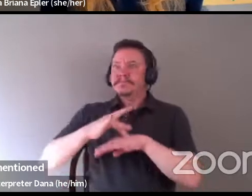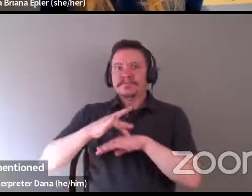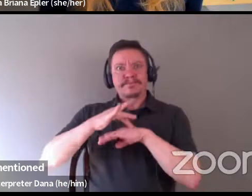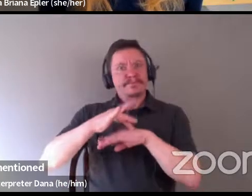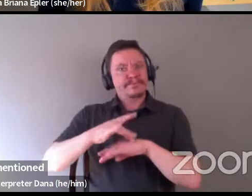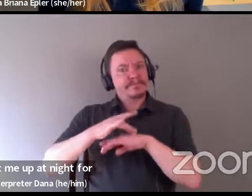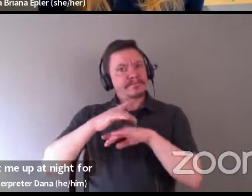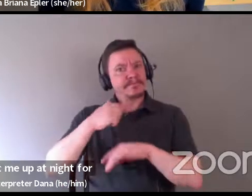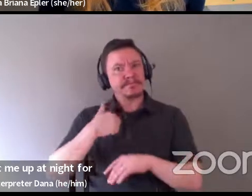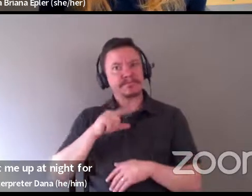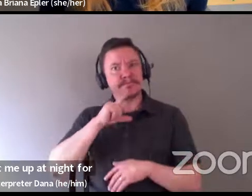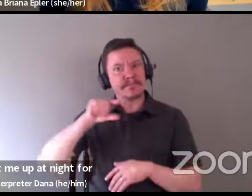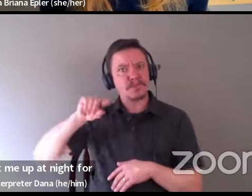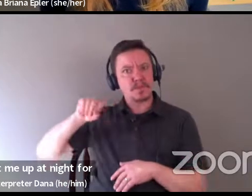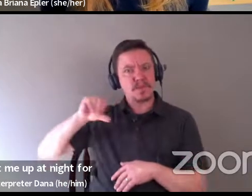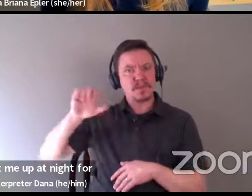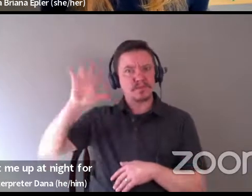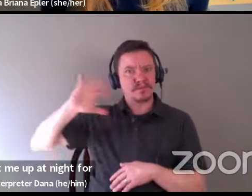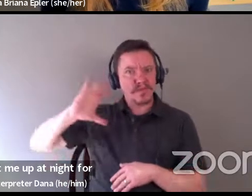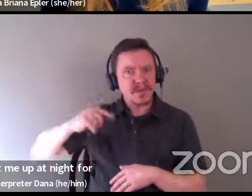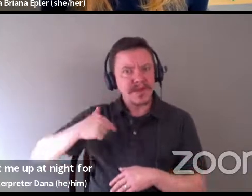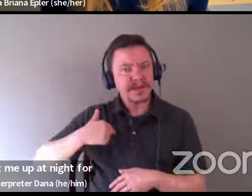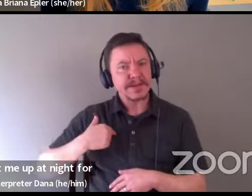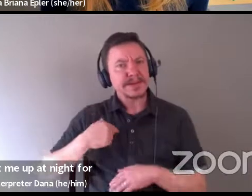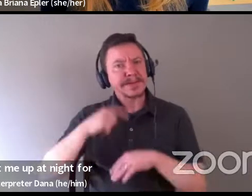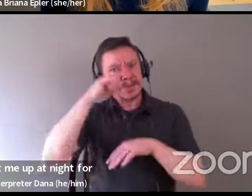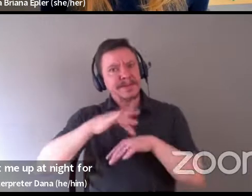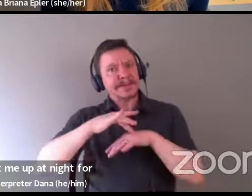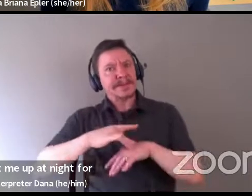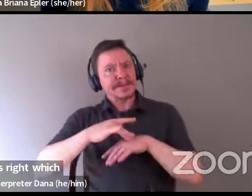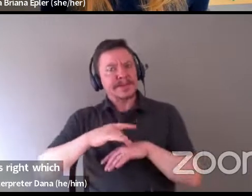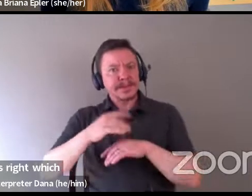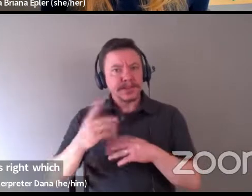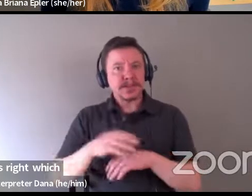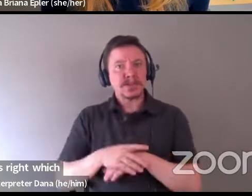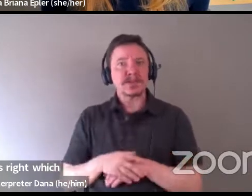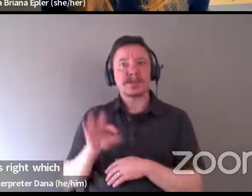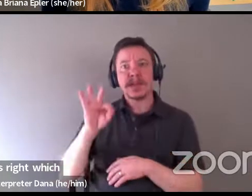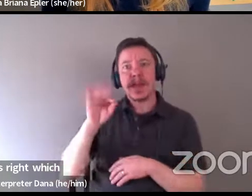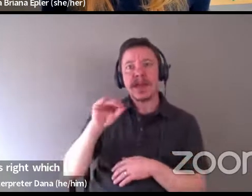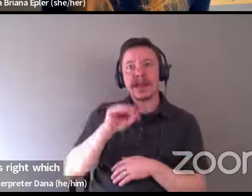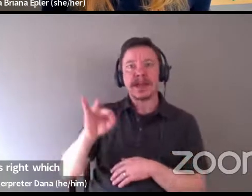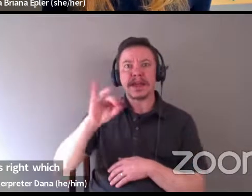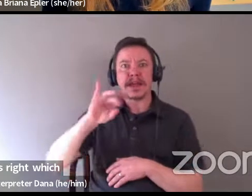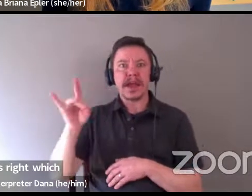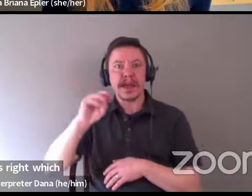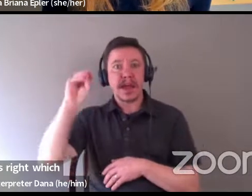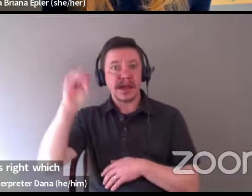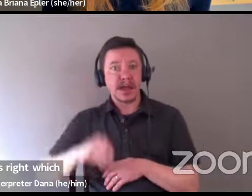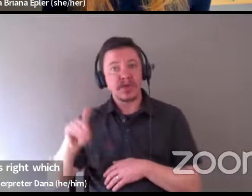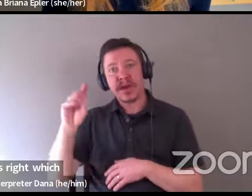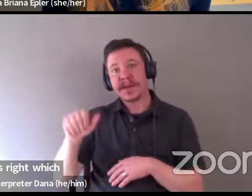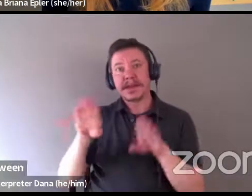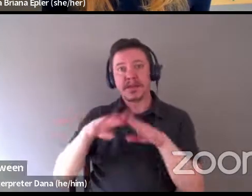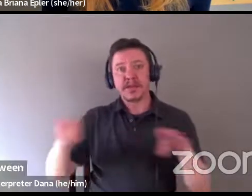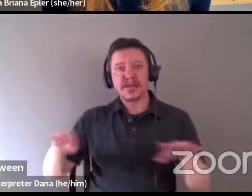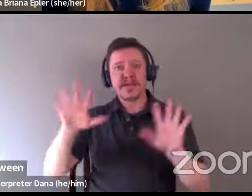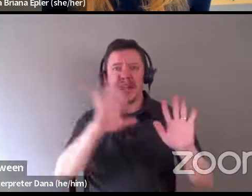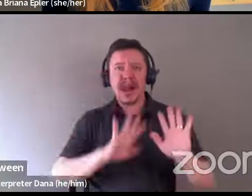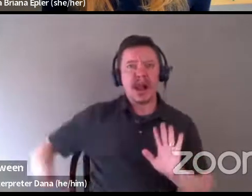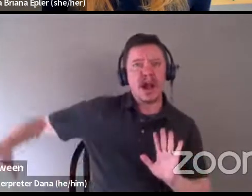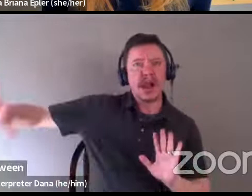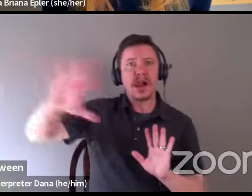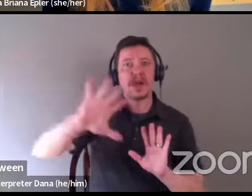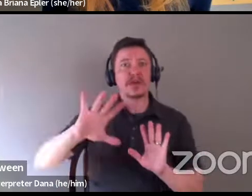my 20s, right? Which is, between 90 and 98% of disabled children across the global South